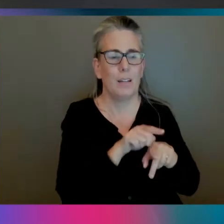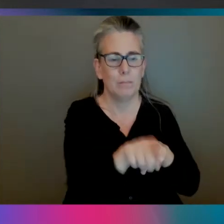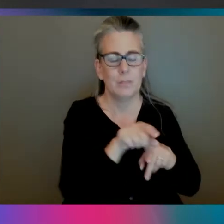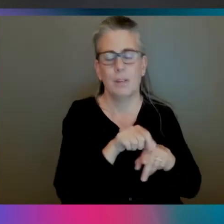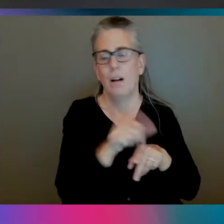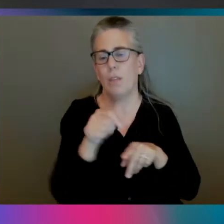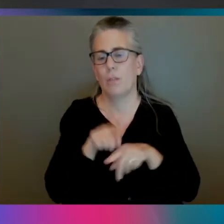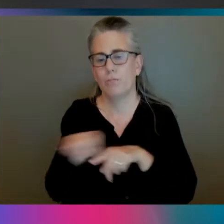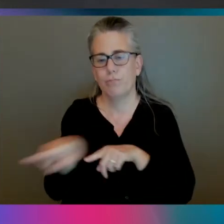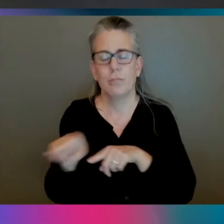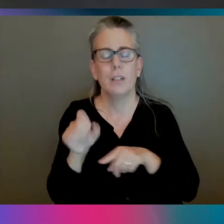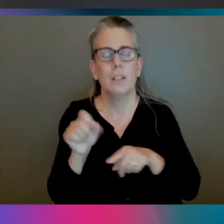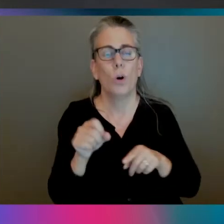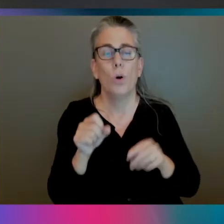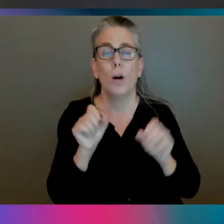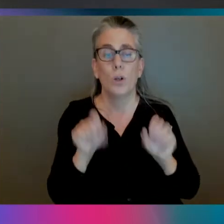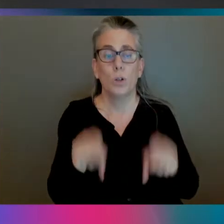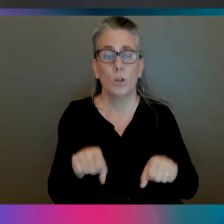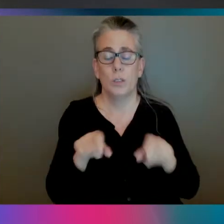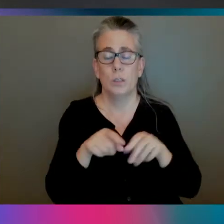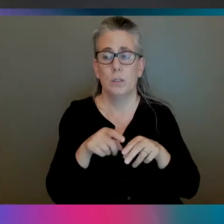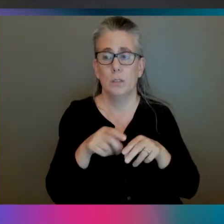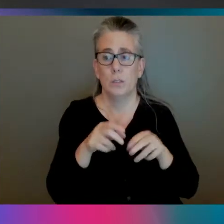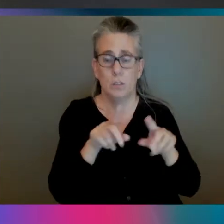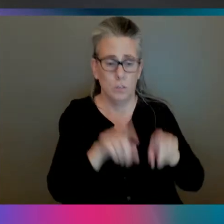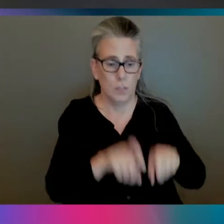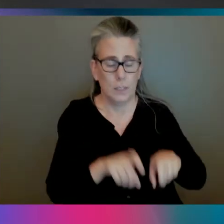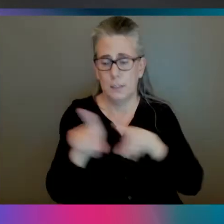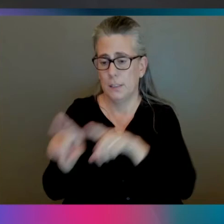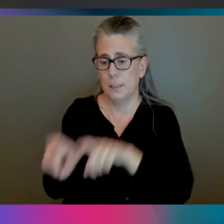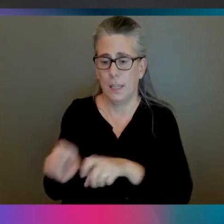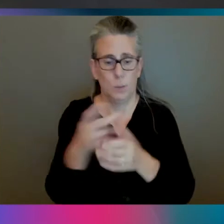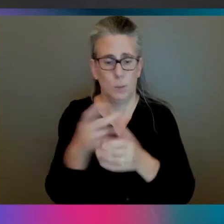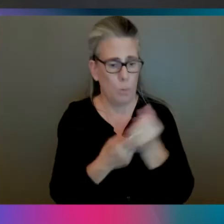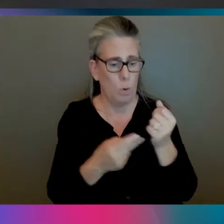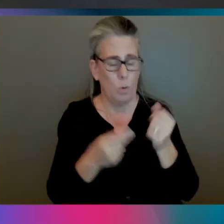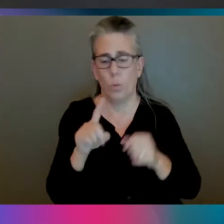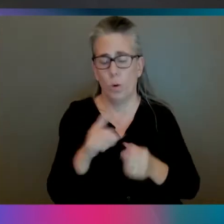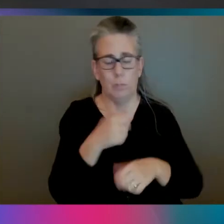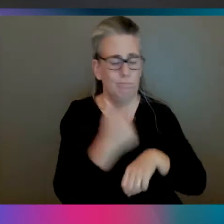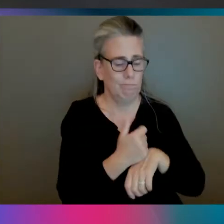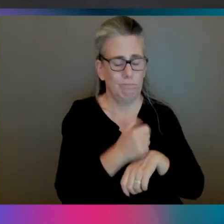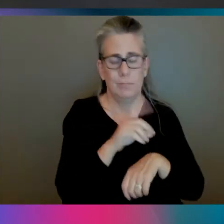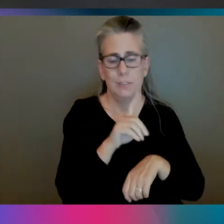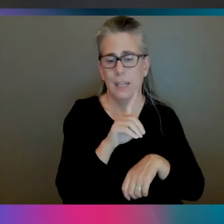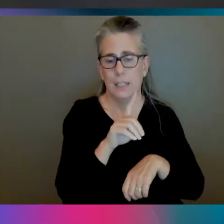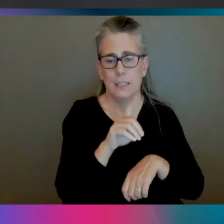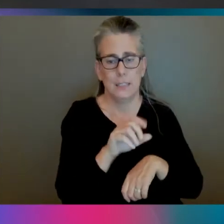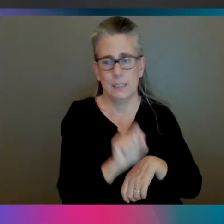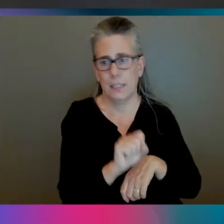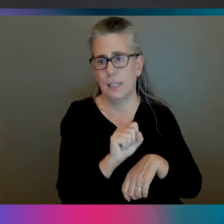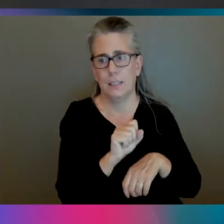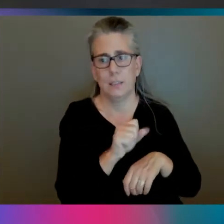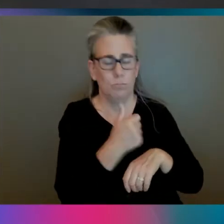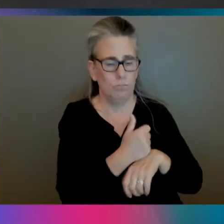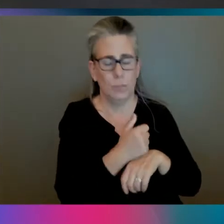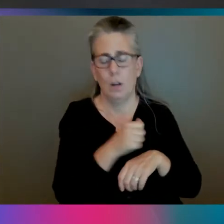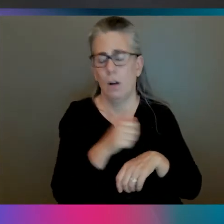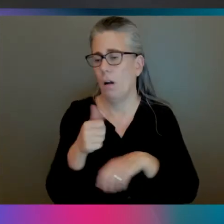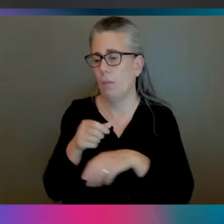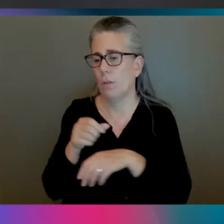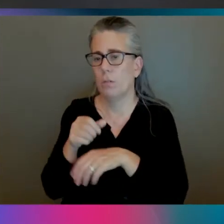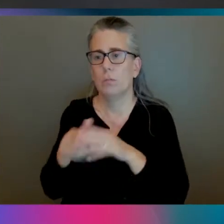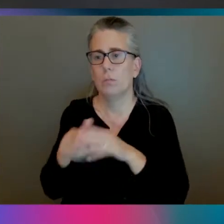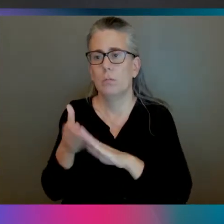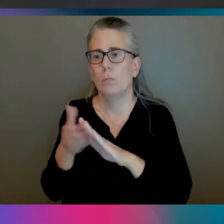could have run one with one particular data set. Okay. I could run one that ran for more times